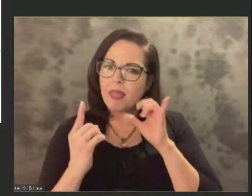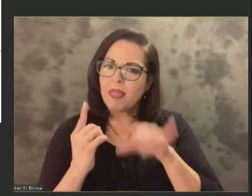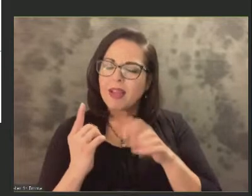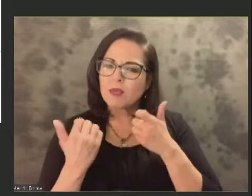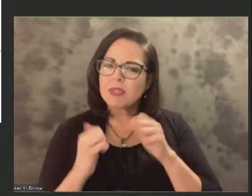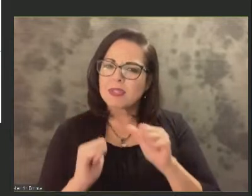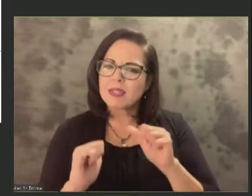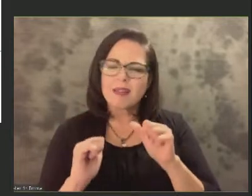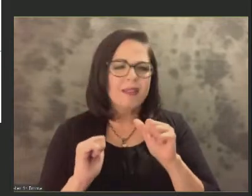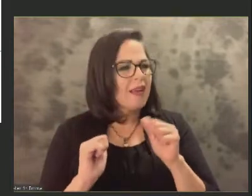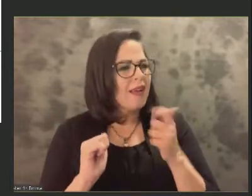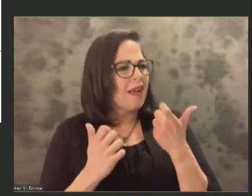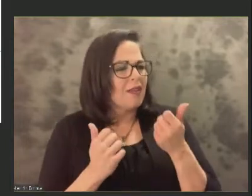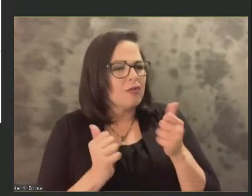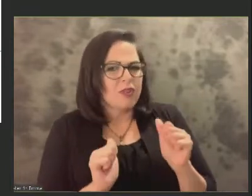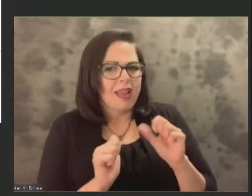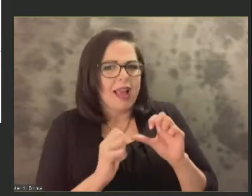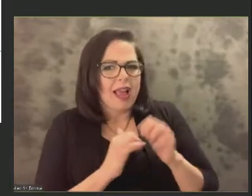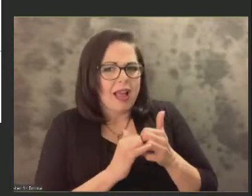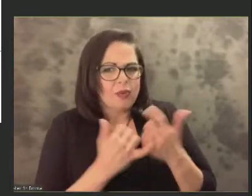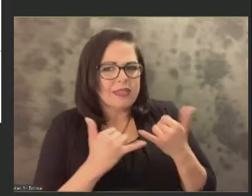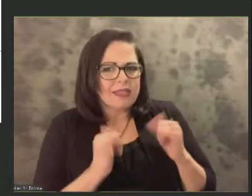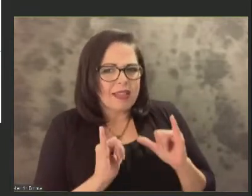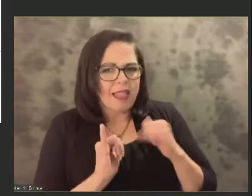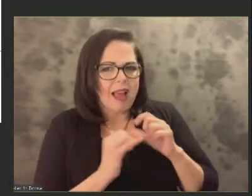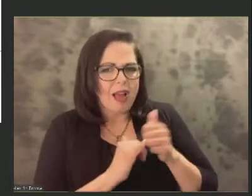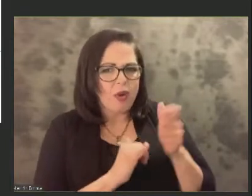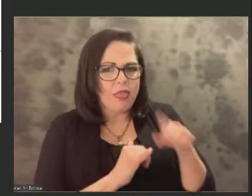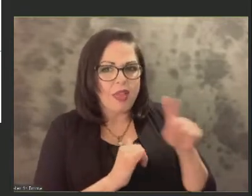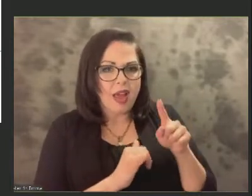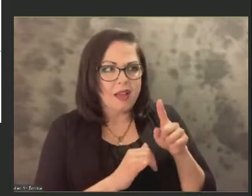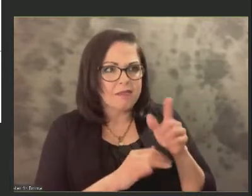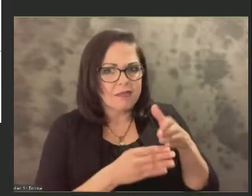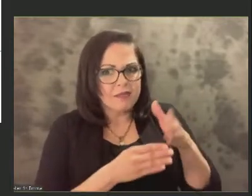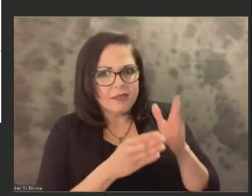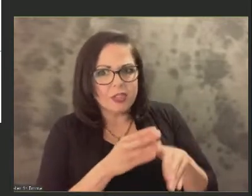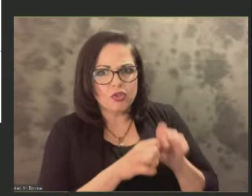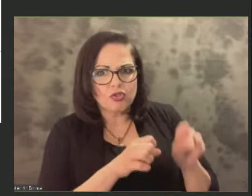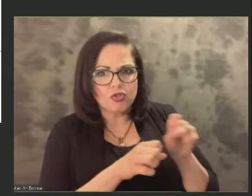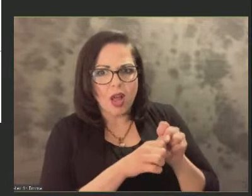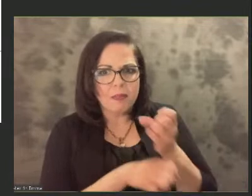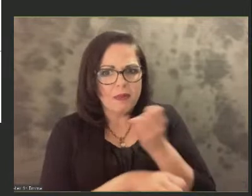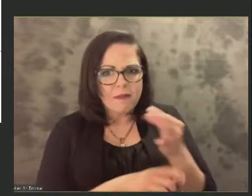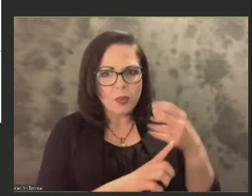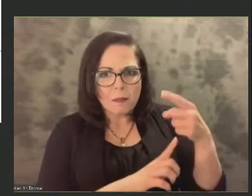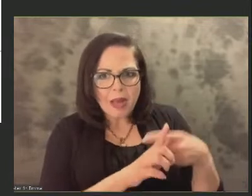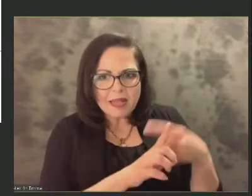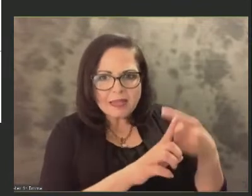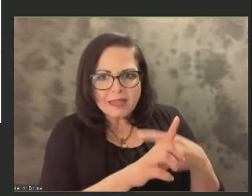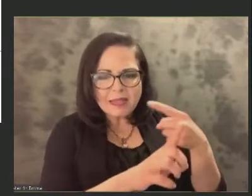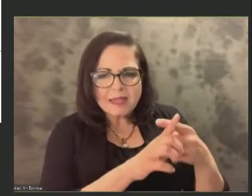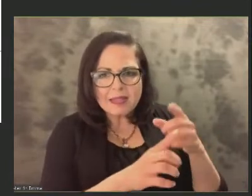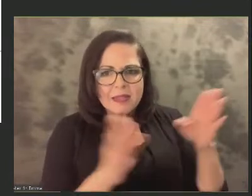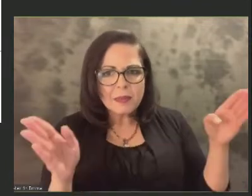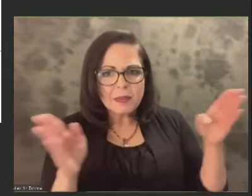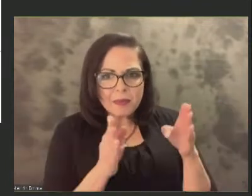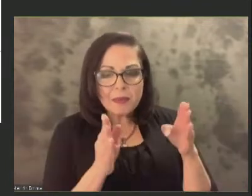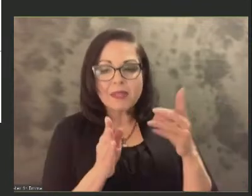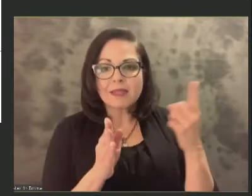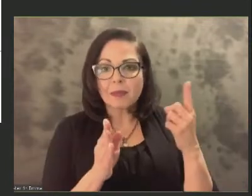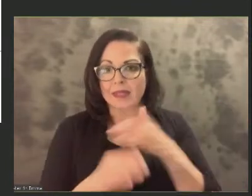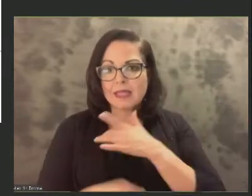how did the task force members get this job done in 7 months when it typically